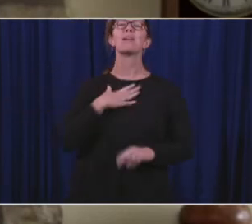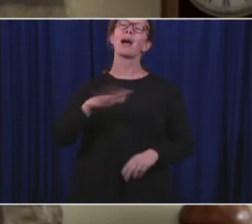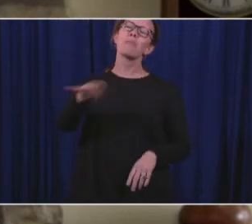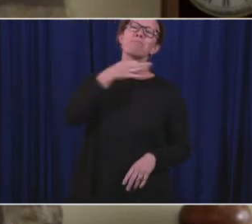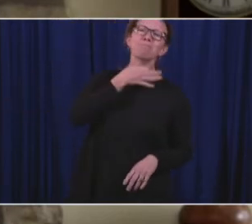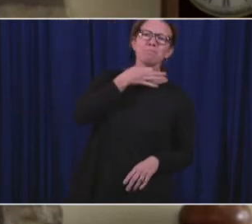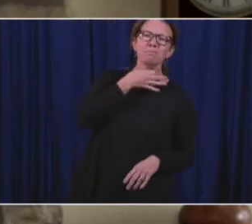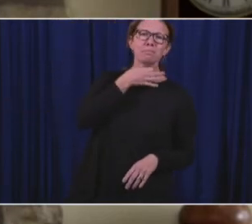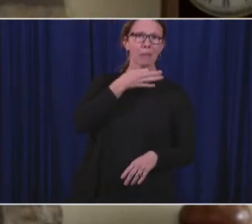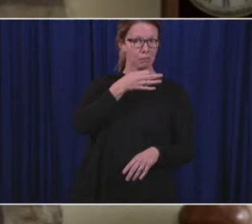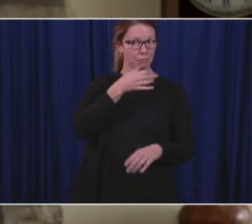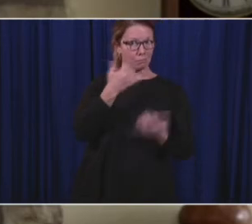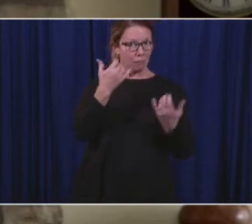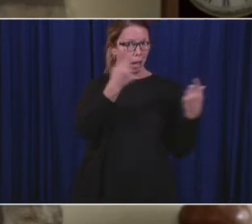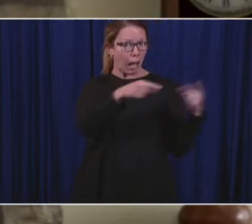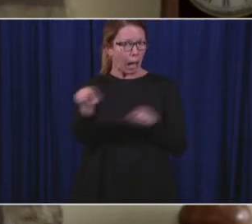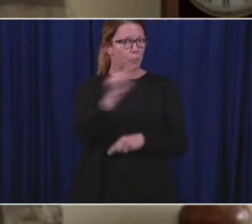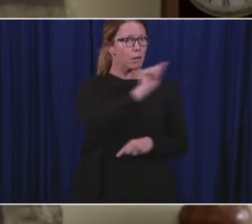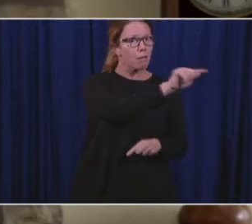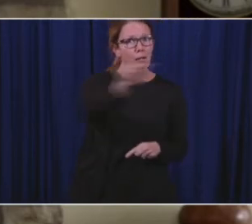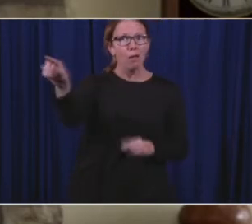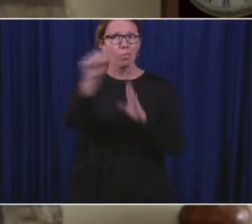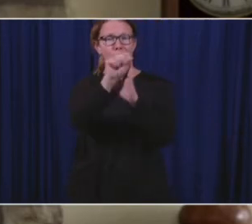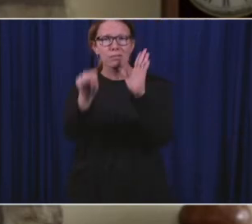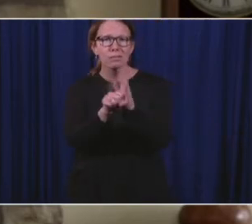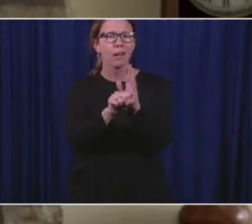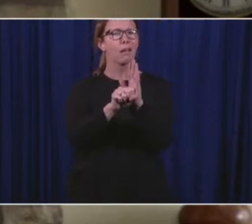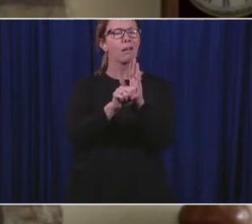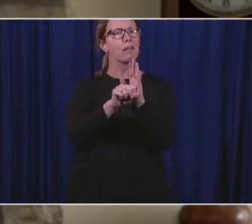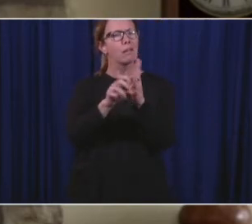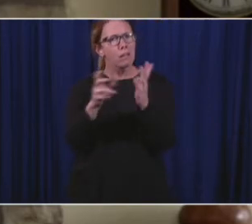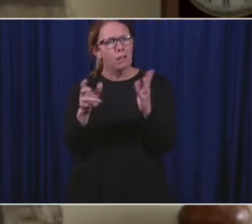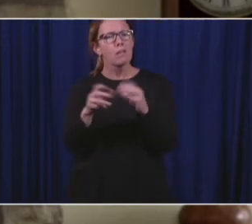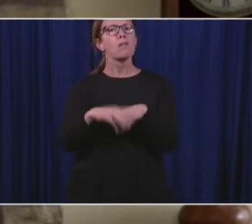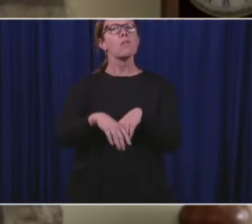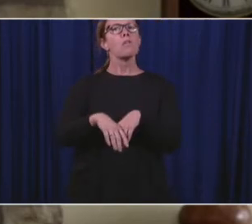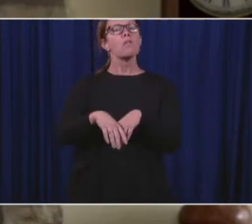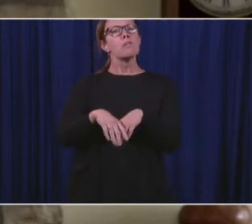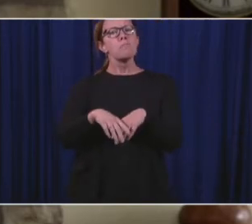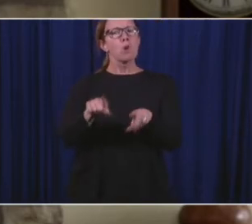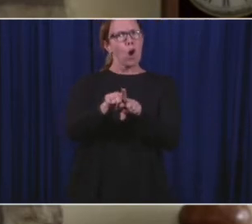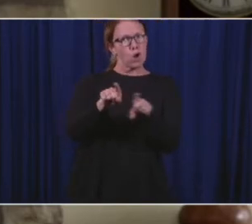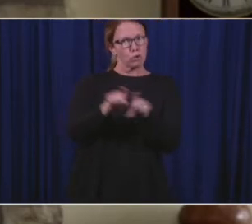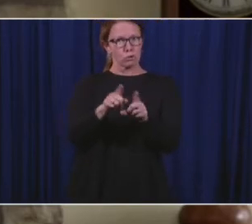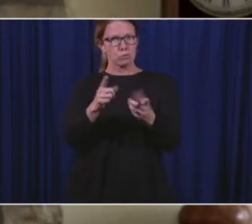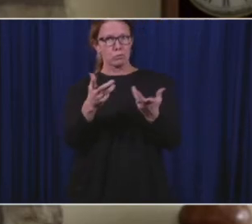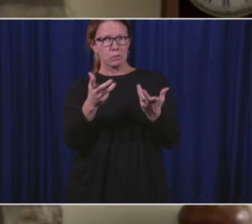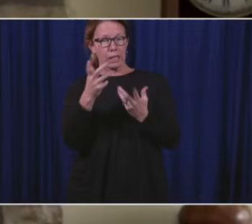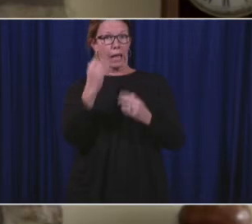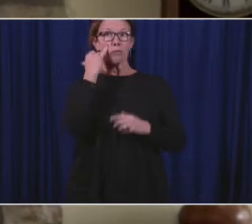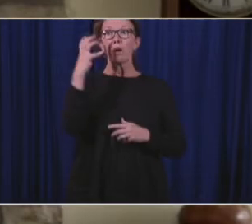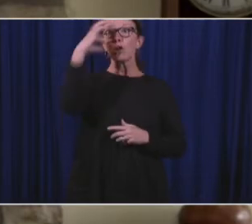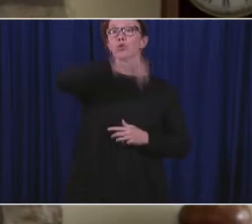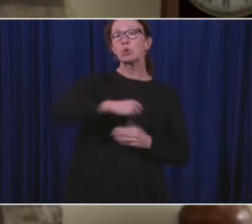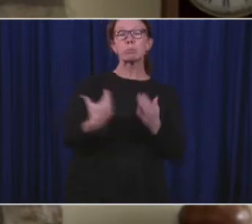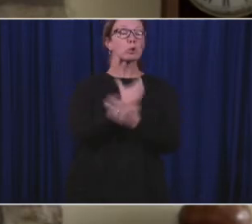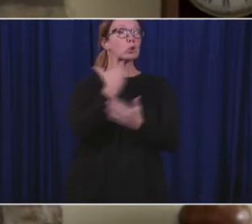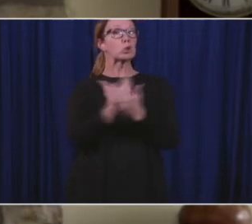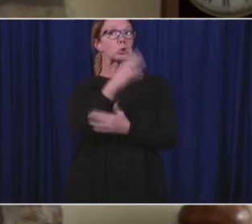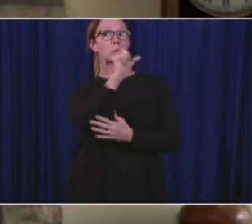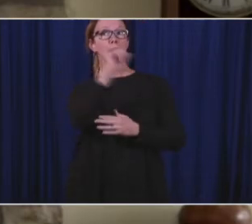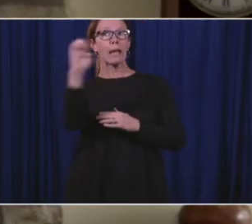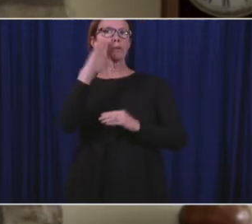happening elsewhere in the state. And also, if we assume that new cases levels off at 9,000 a